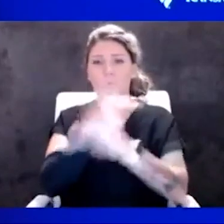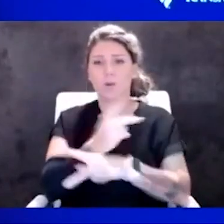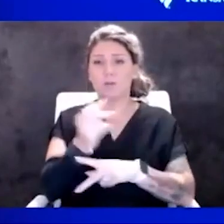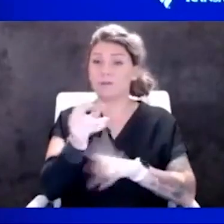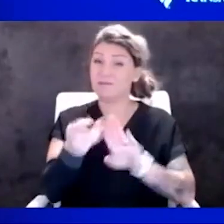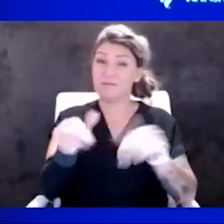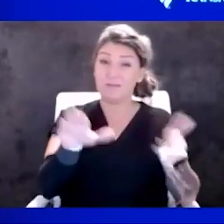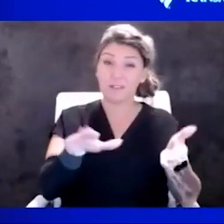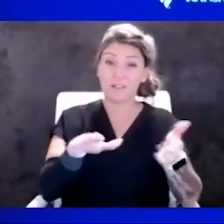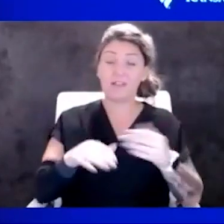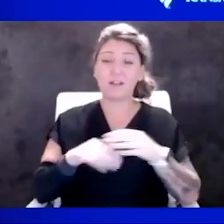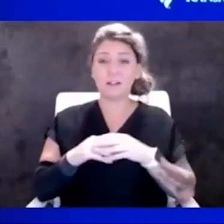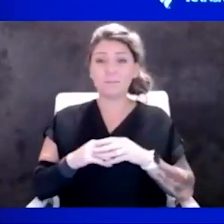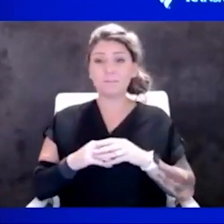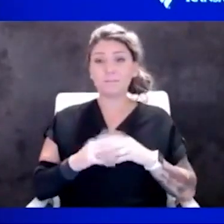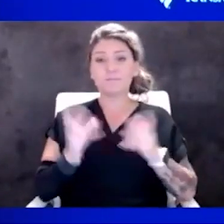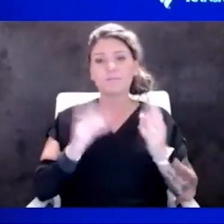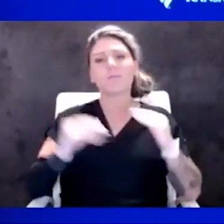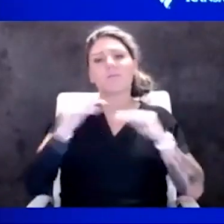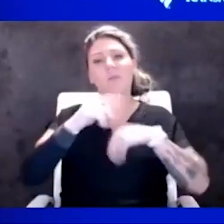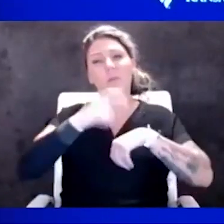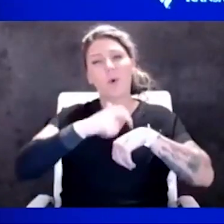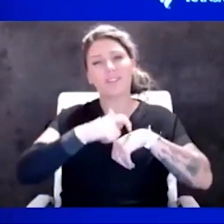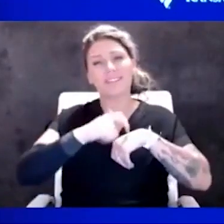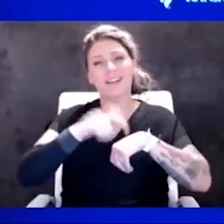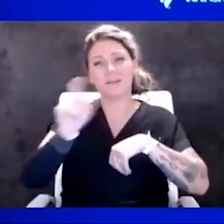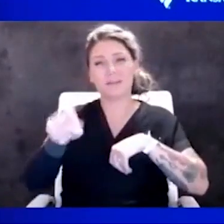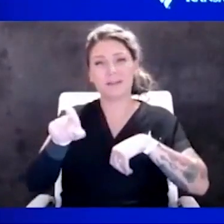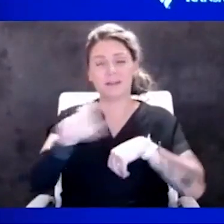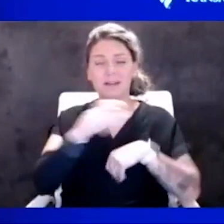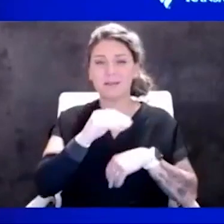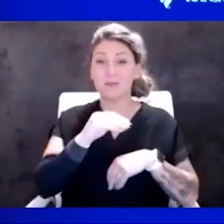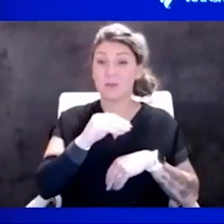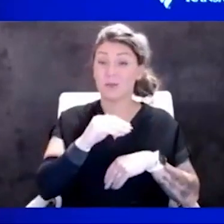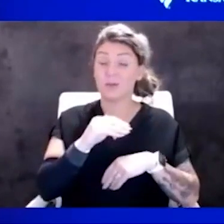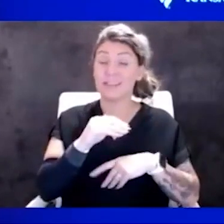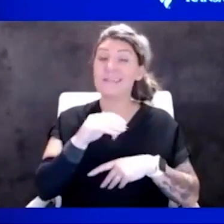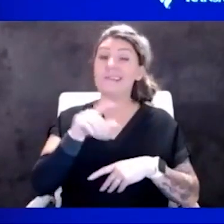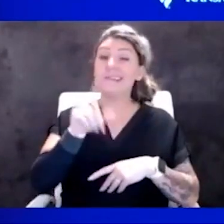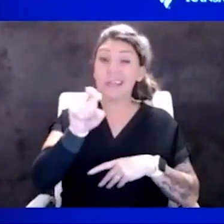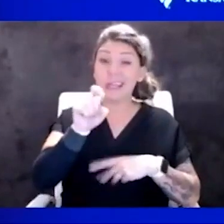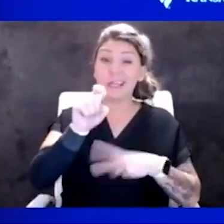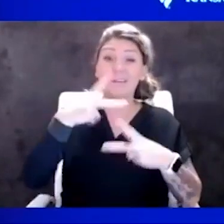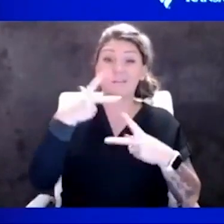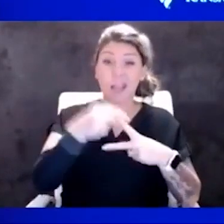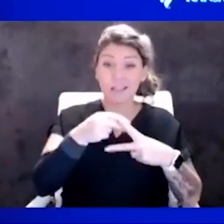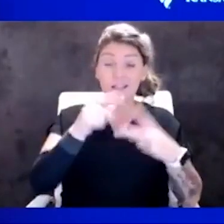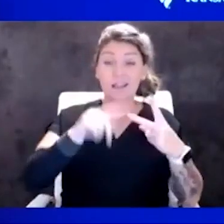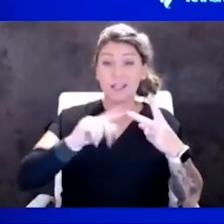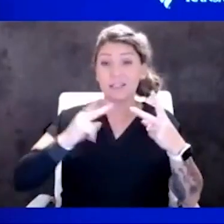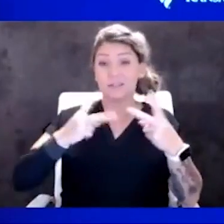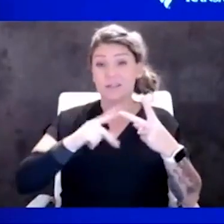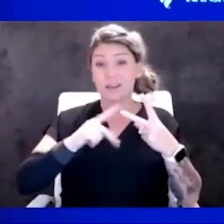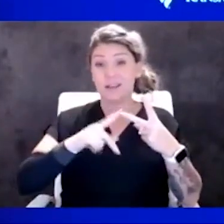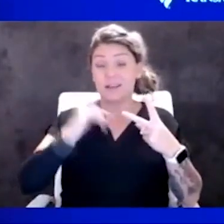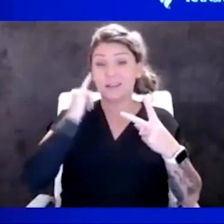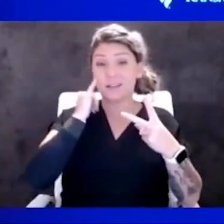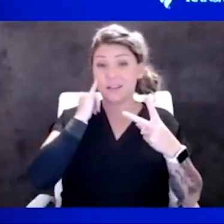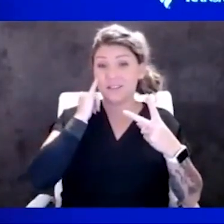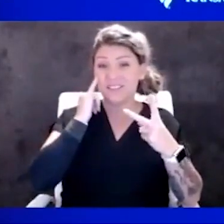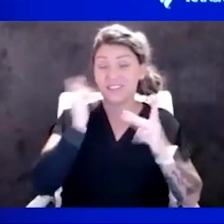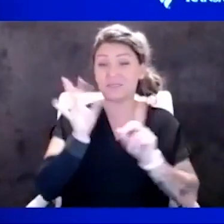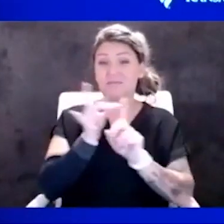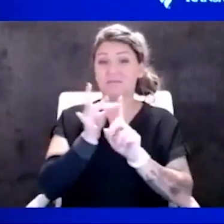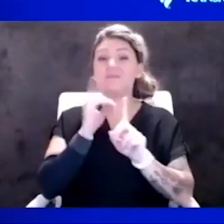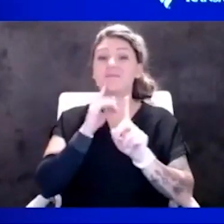more of us, number one, do get vaccinated, number two, do see the infection or do get the infection, continue to get